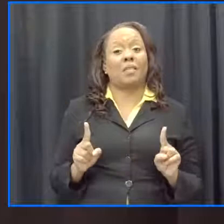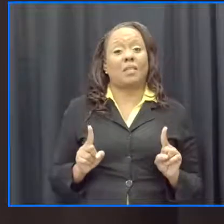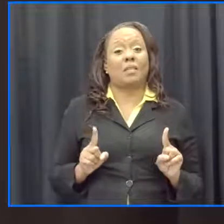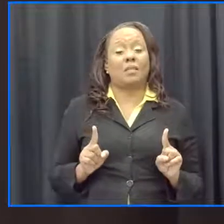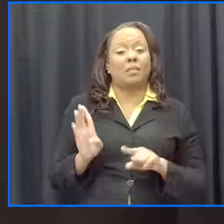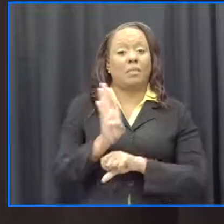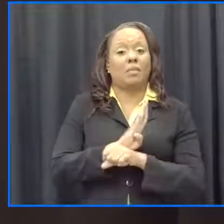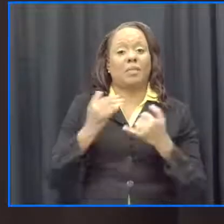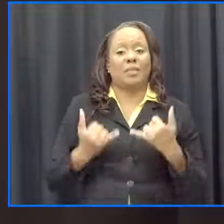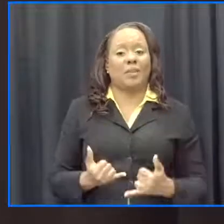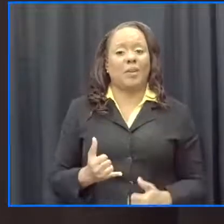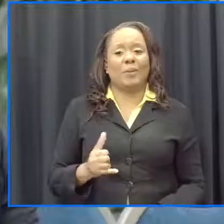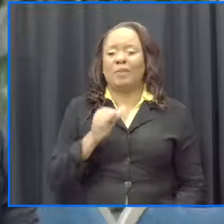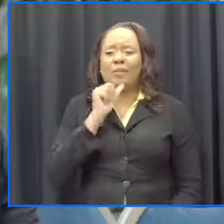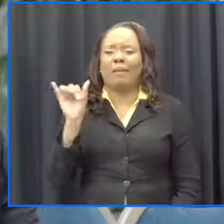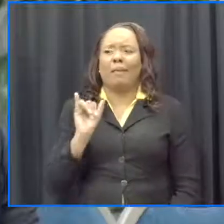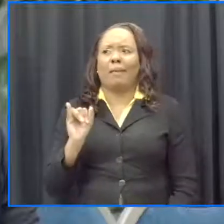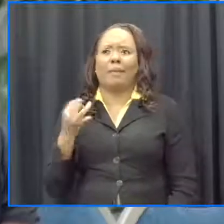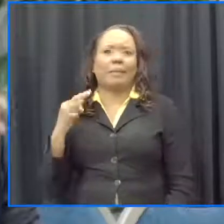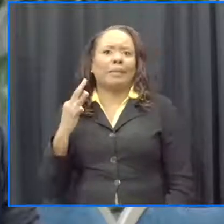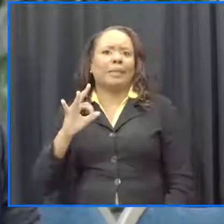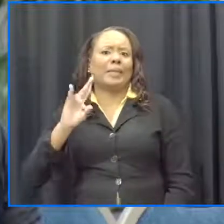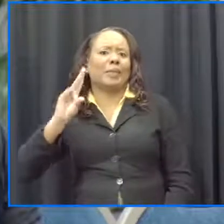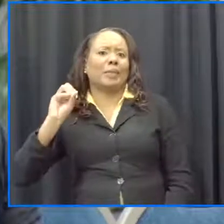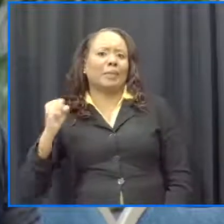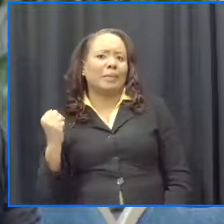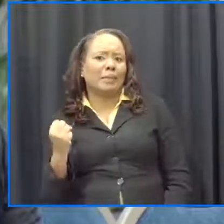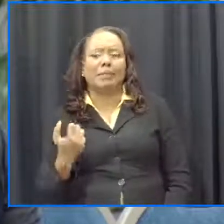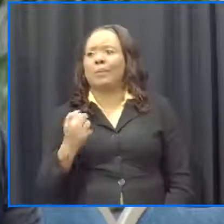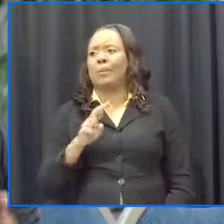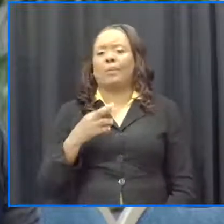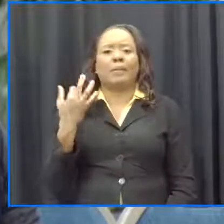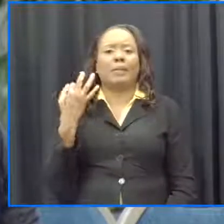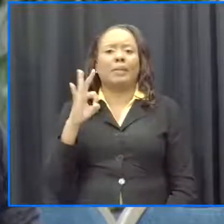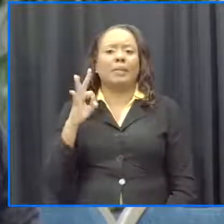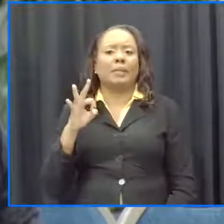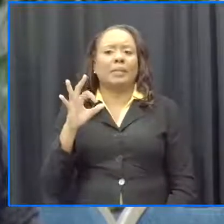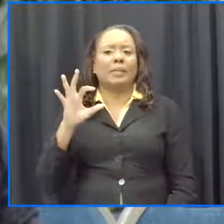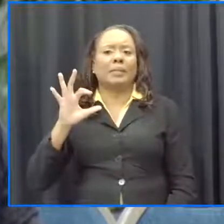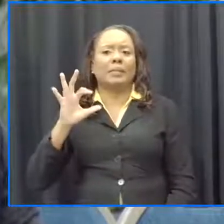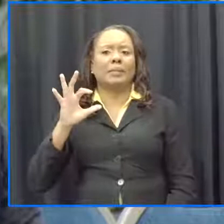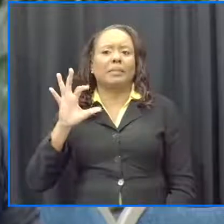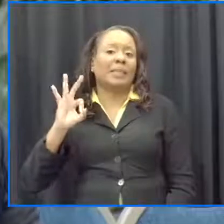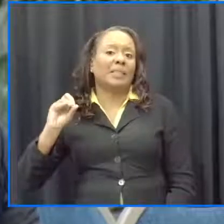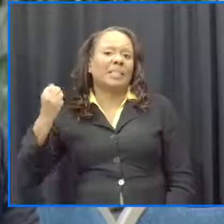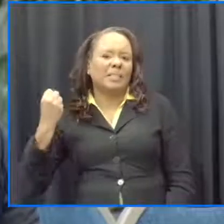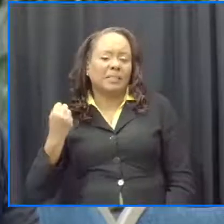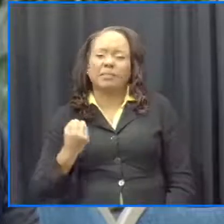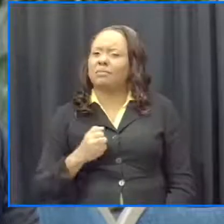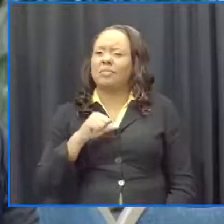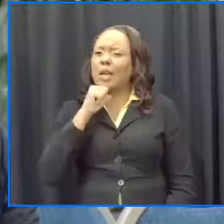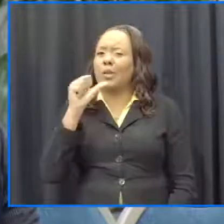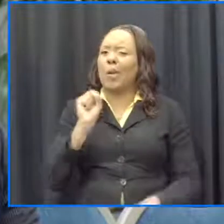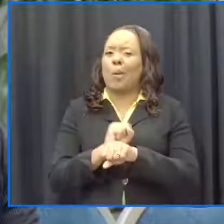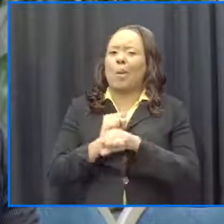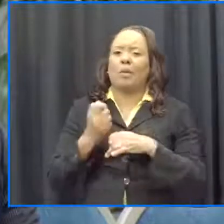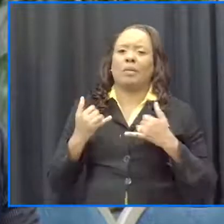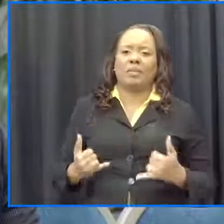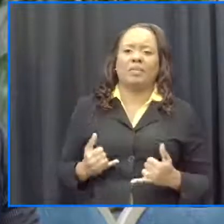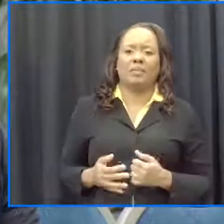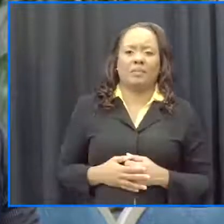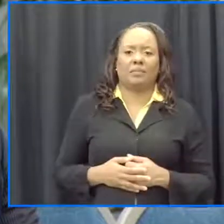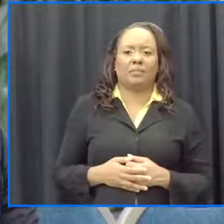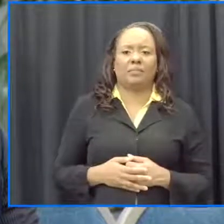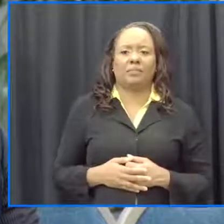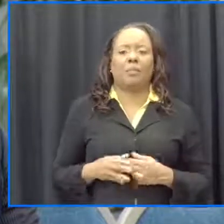not the Barbados of the 1970s or the 1990s. What worked in those days will hardly capture the interests of